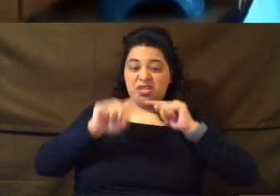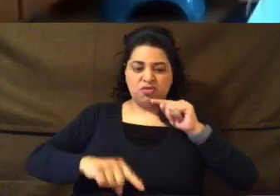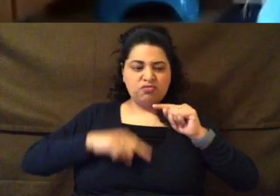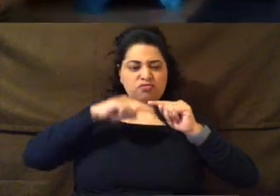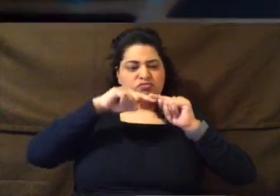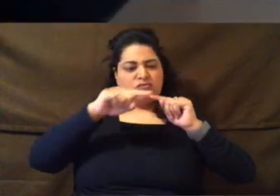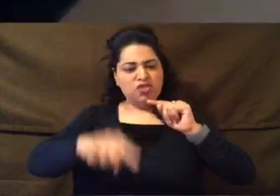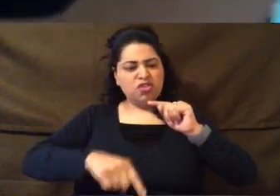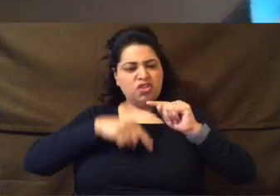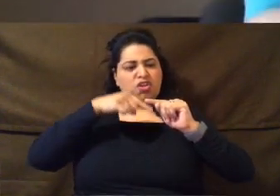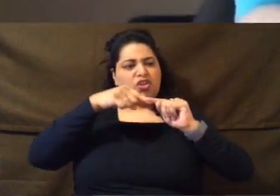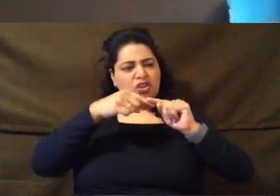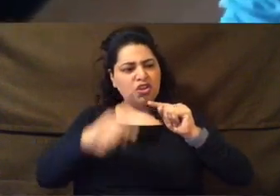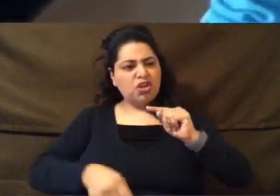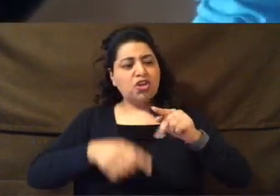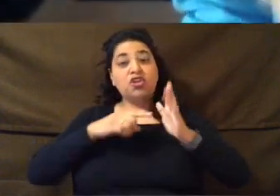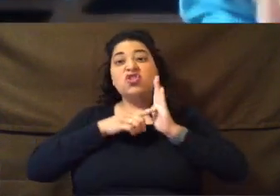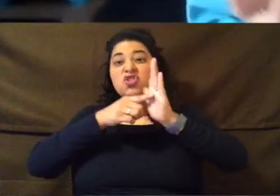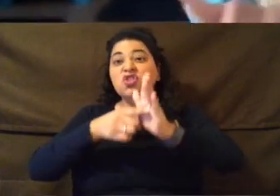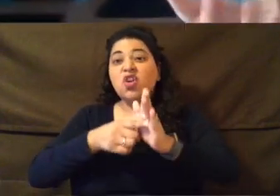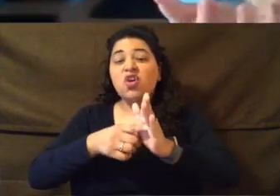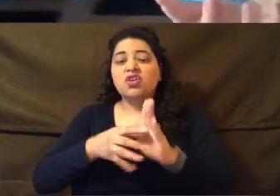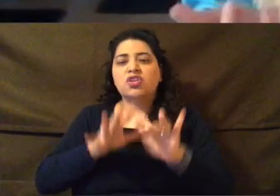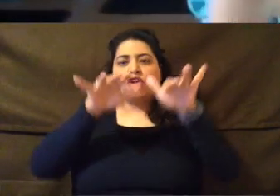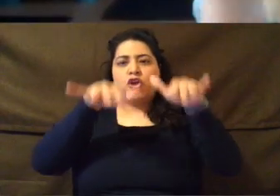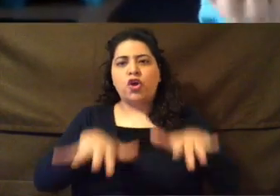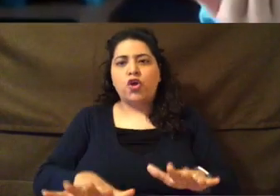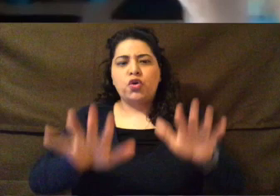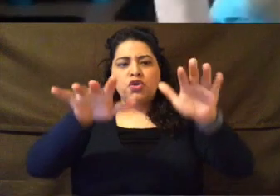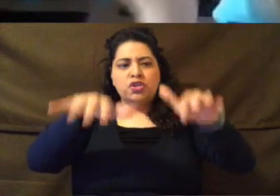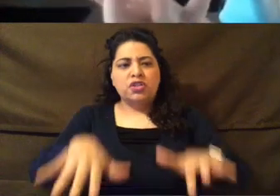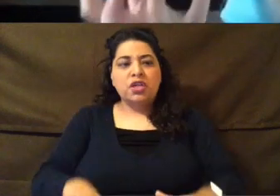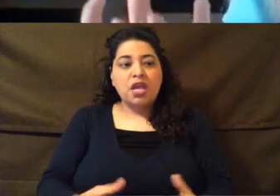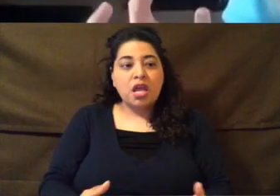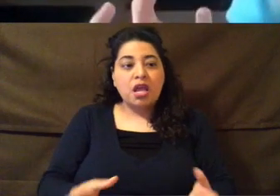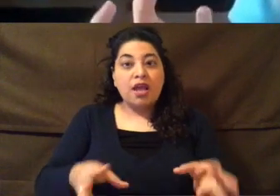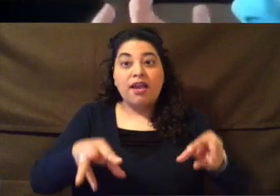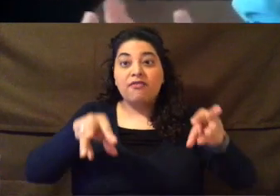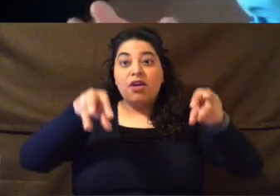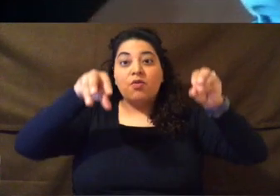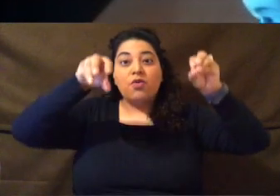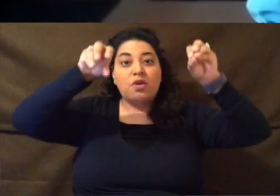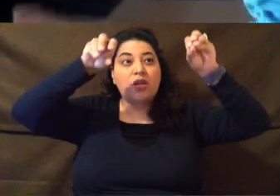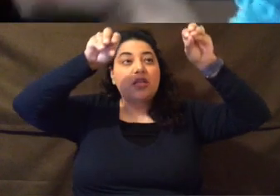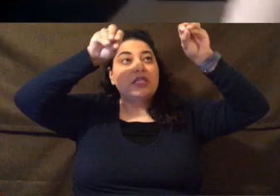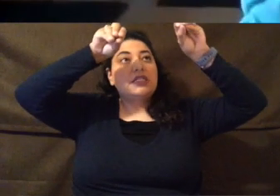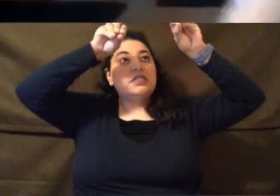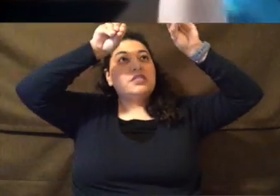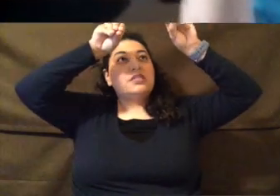shows how the ocean evaporates, hits the cool atmosphere,